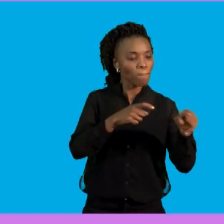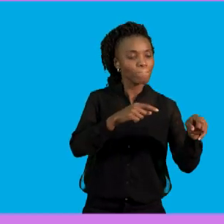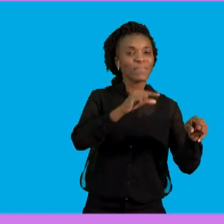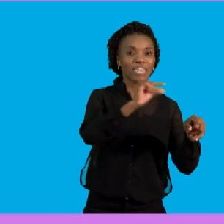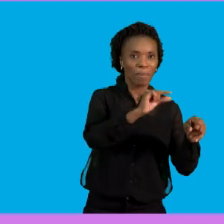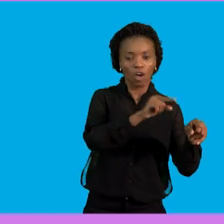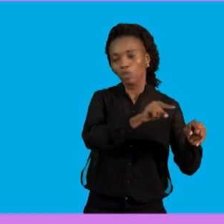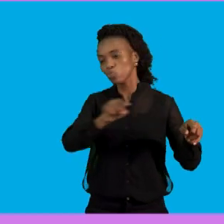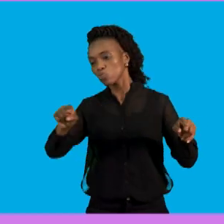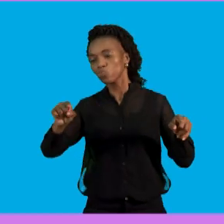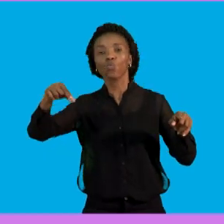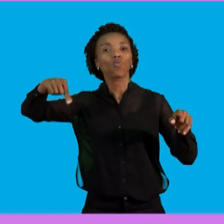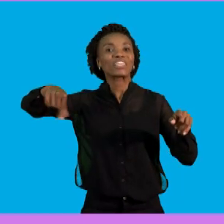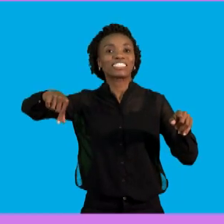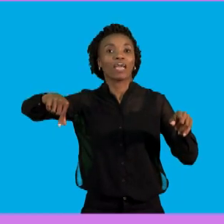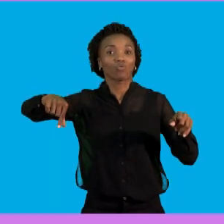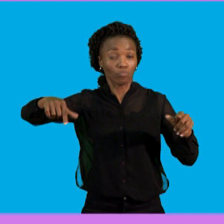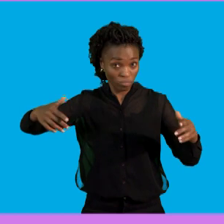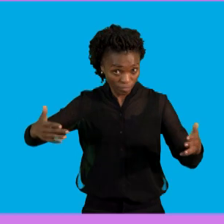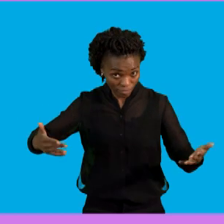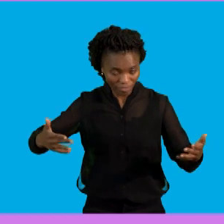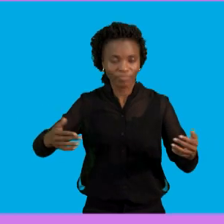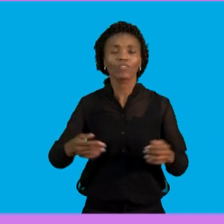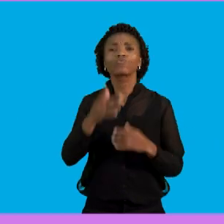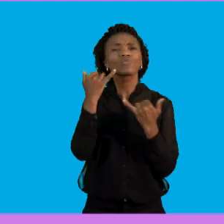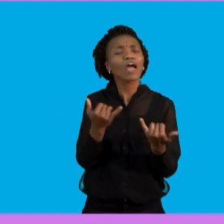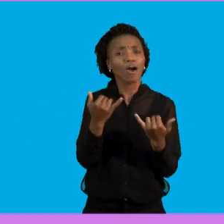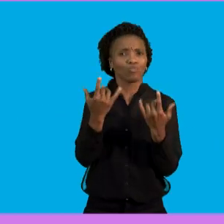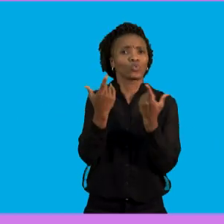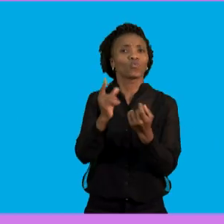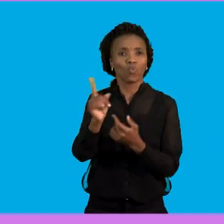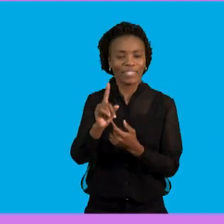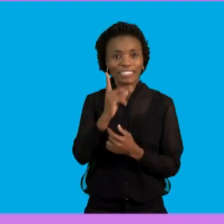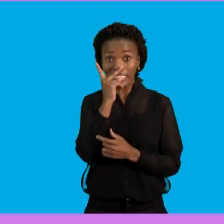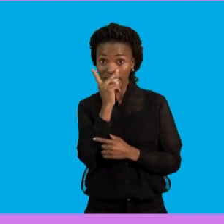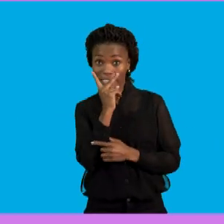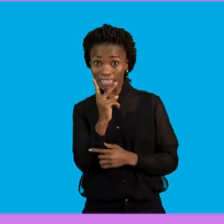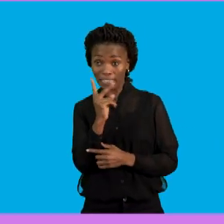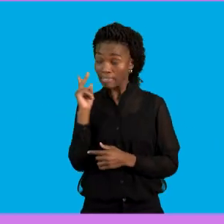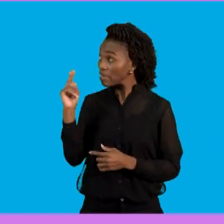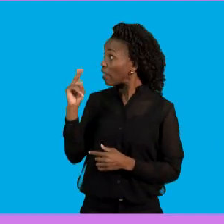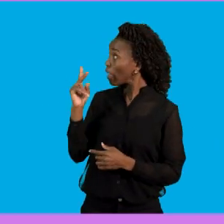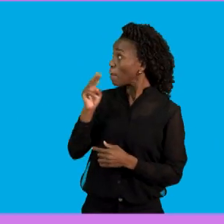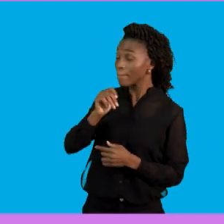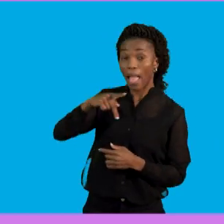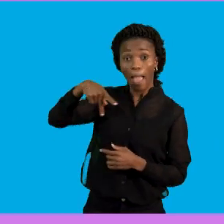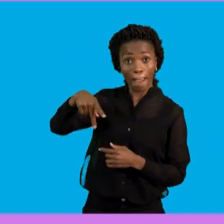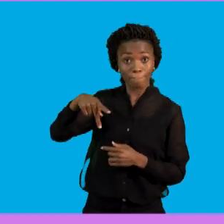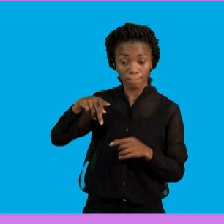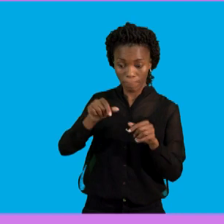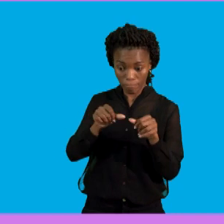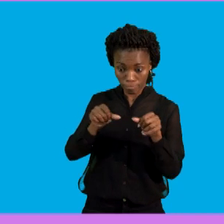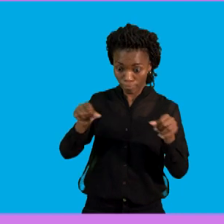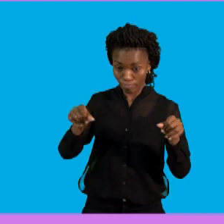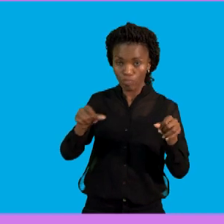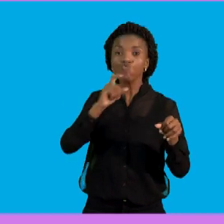towns. Now, let us work that out. Looking at our map, the instruction was to say we